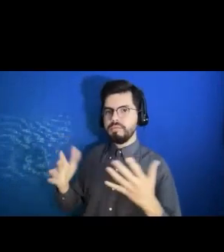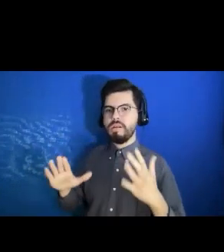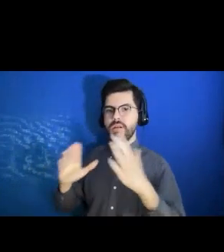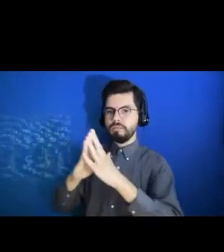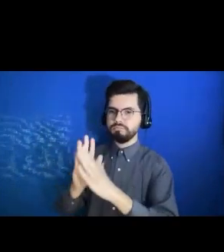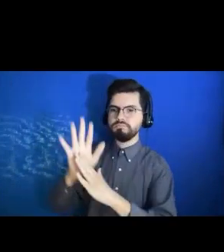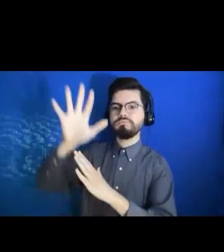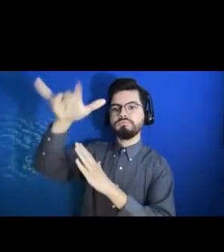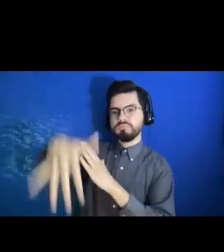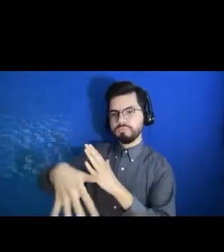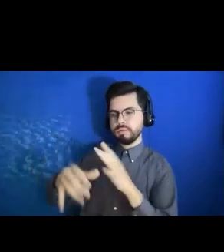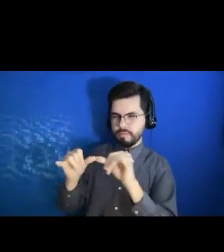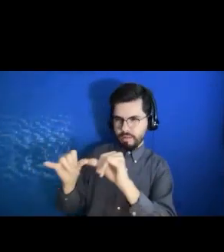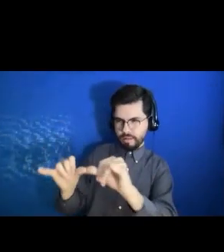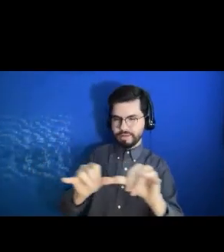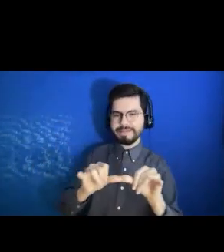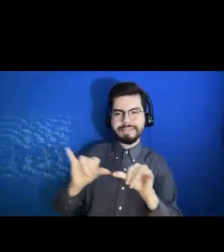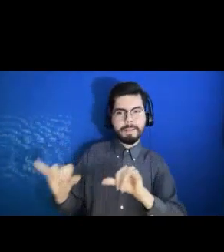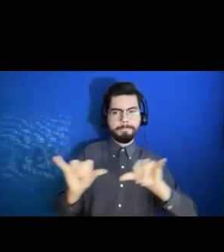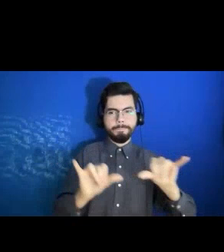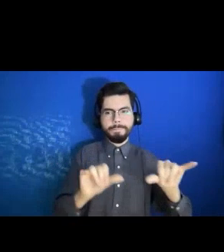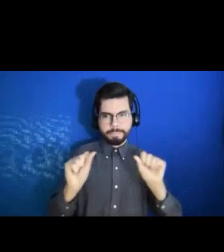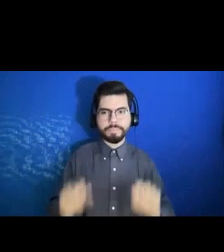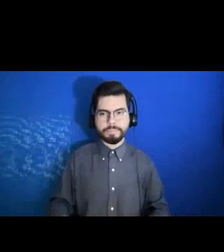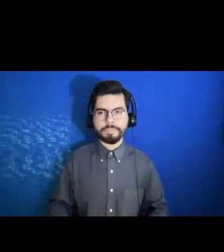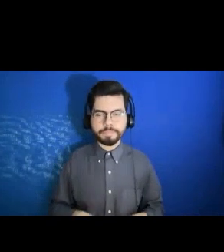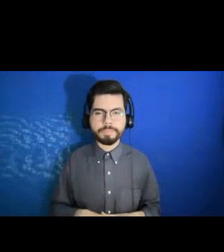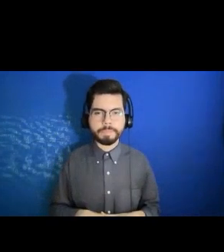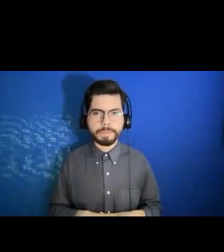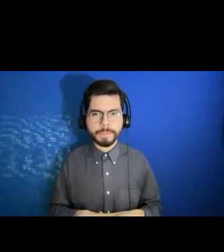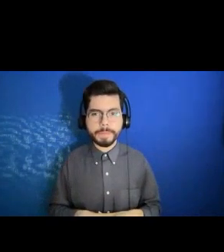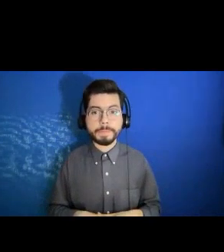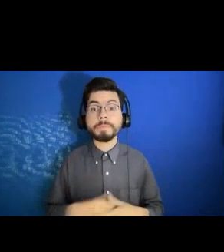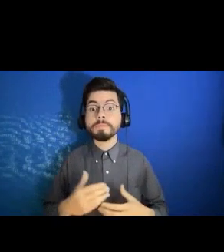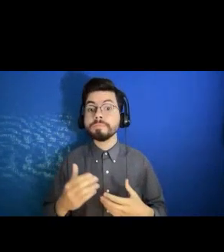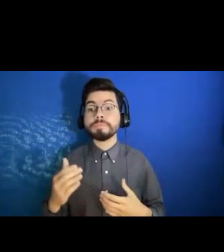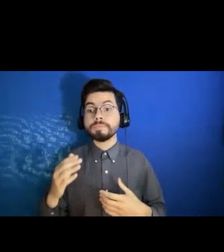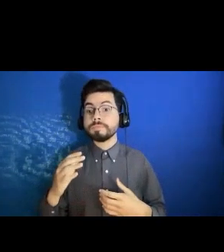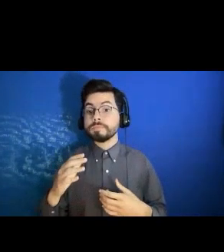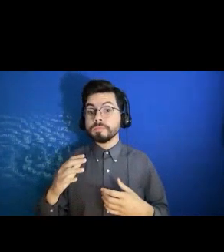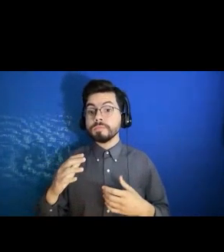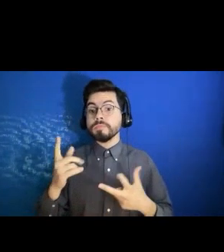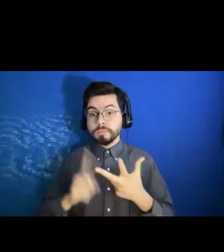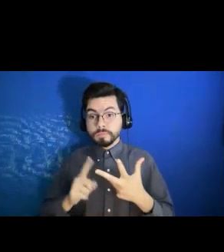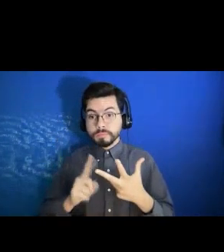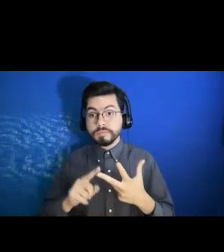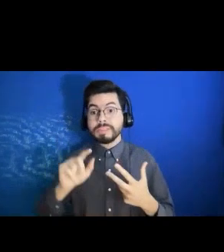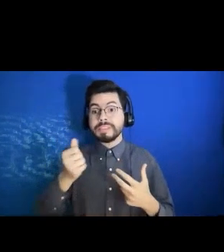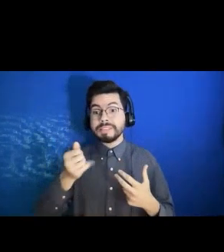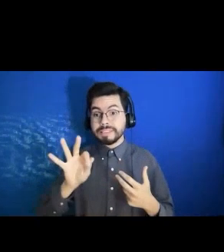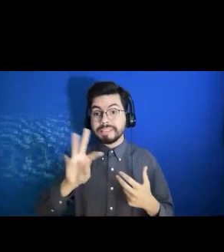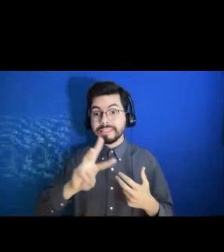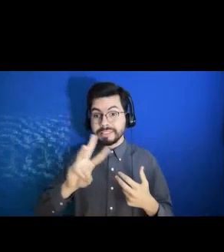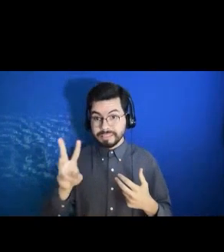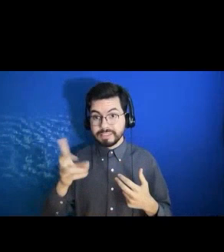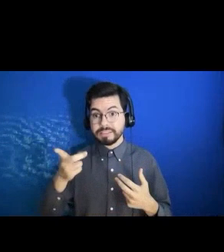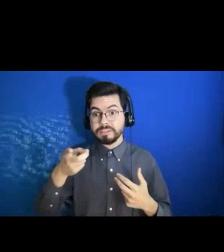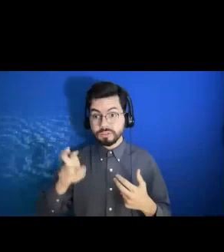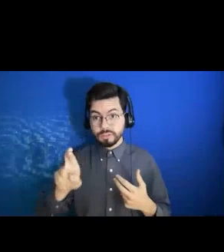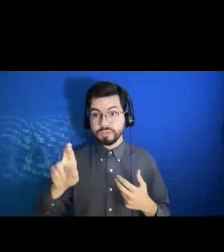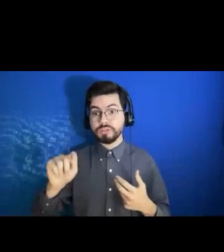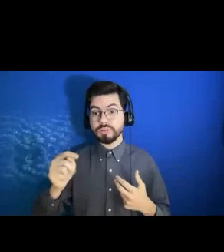3, I don't know, but most of you probably know this story, but in 1966, Dr. Thomas Brock was